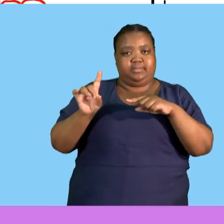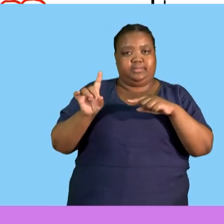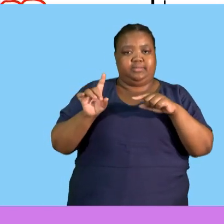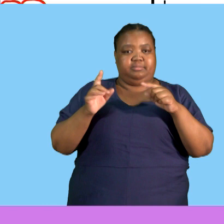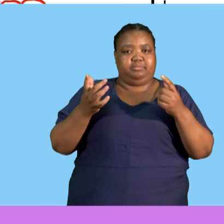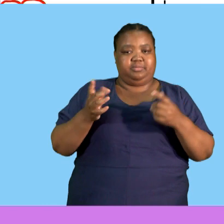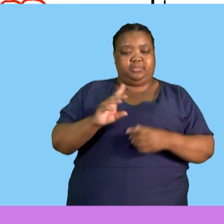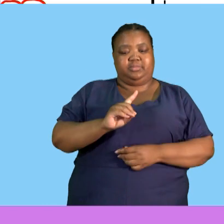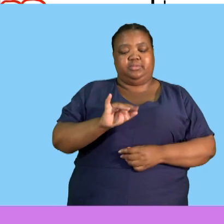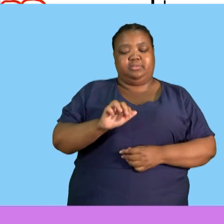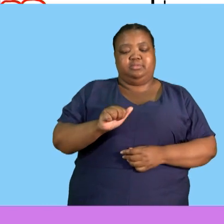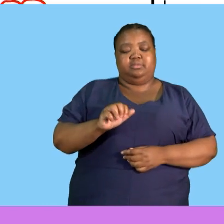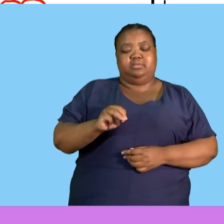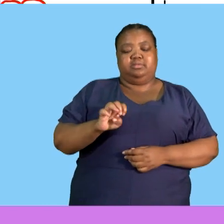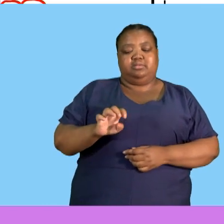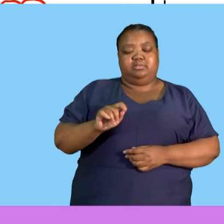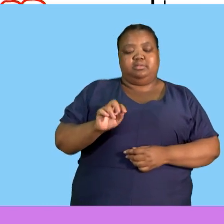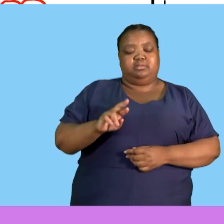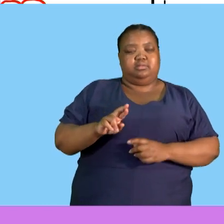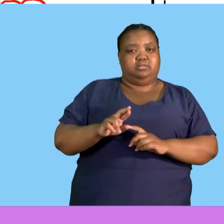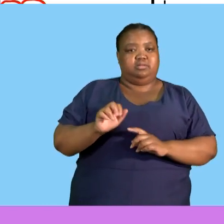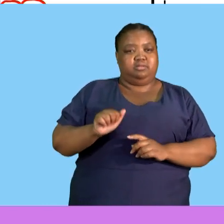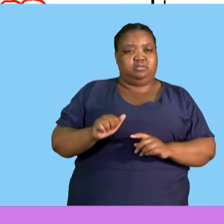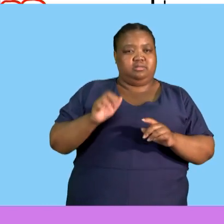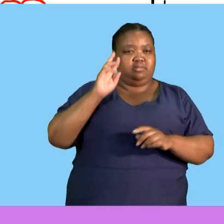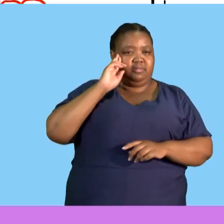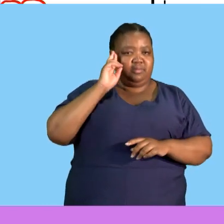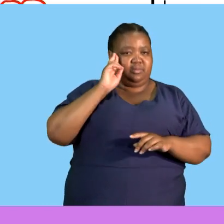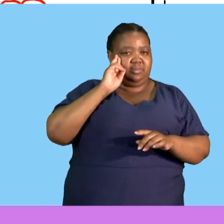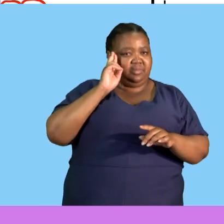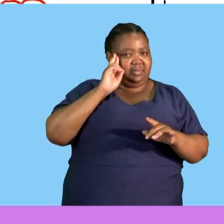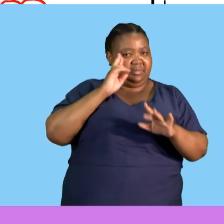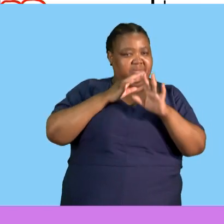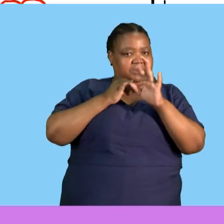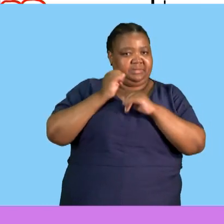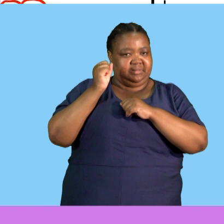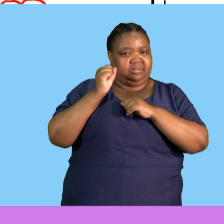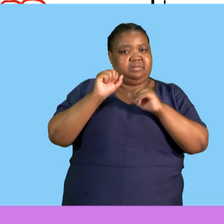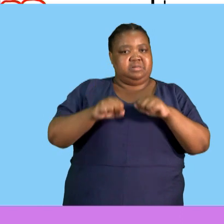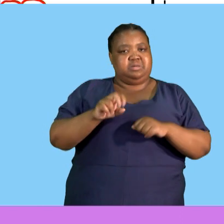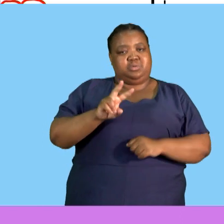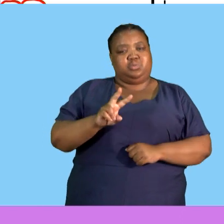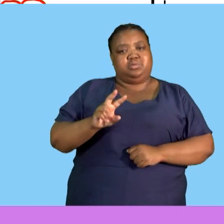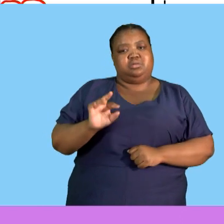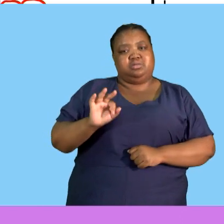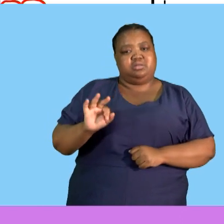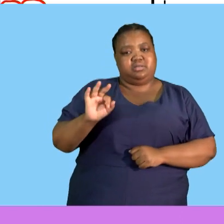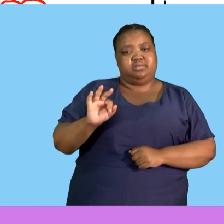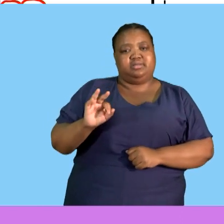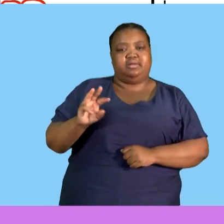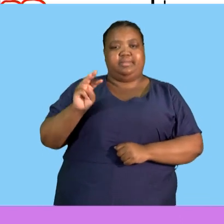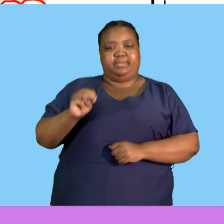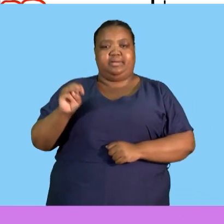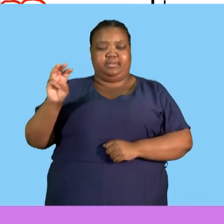millimeters and I'll divide that also by the diameter. Remember, it's the same cylindrical reel, right? So that will also